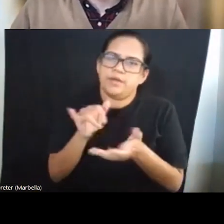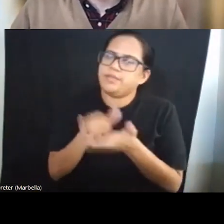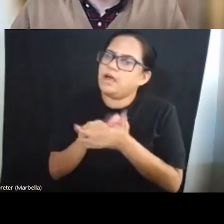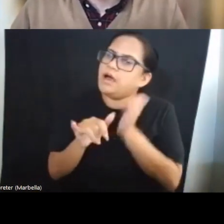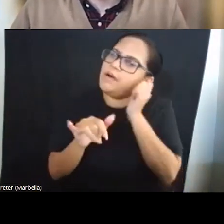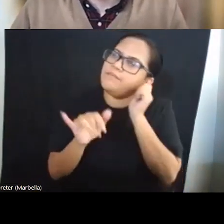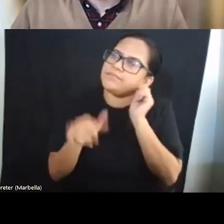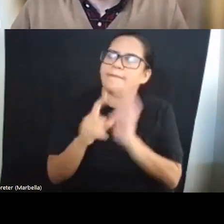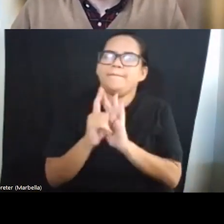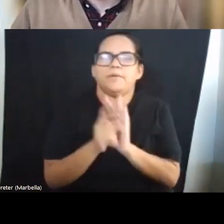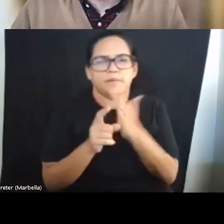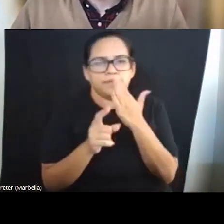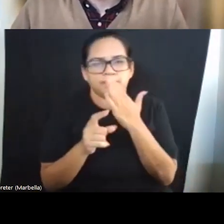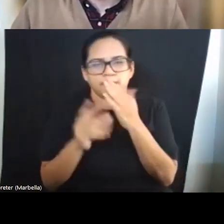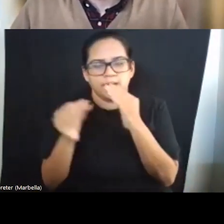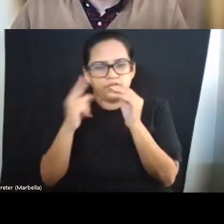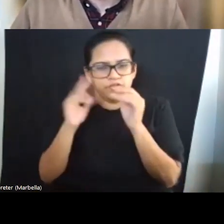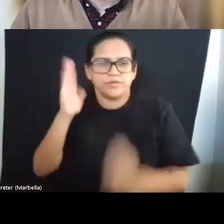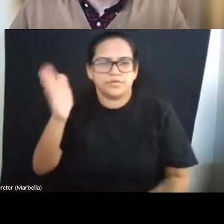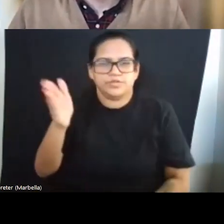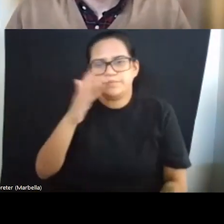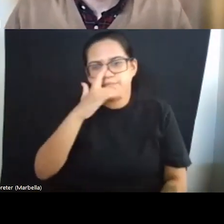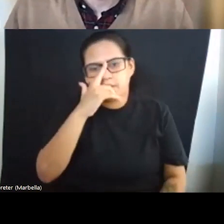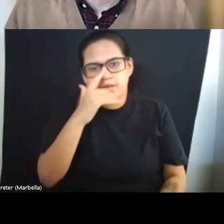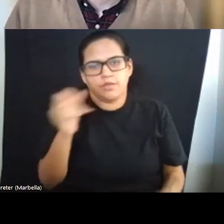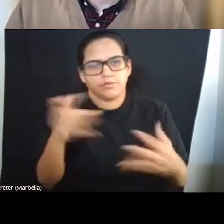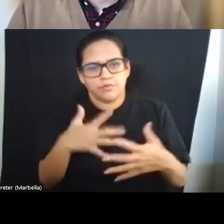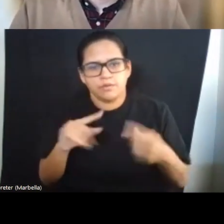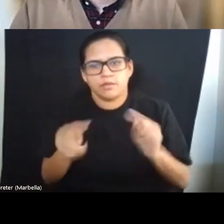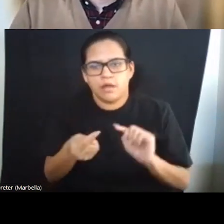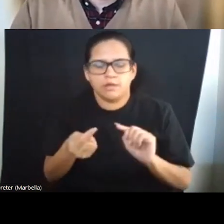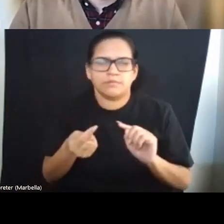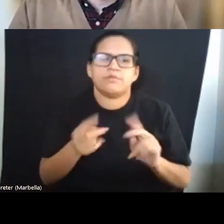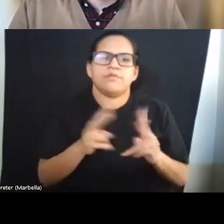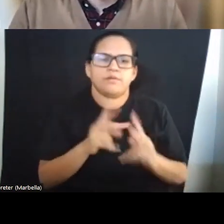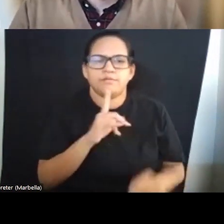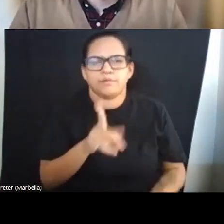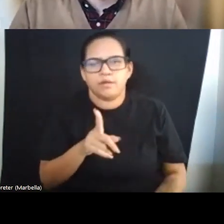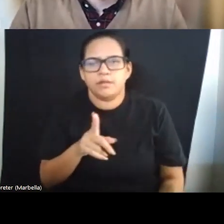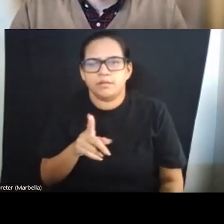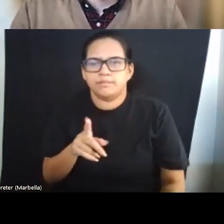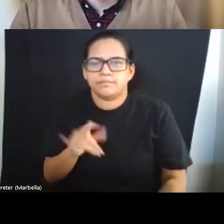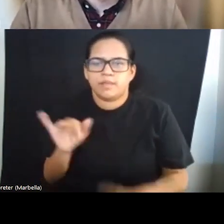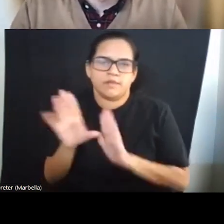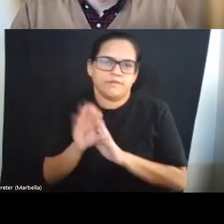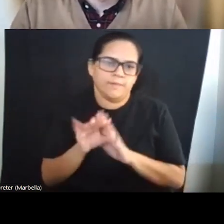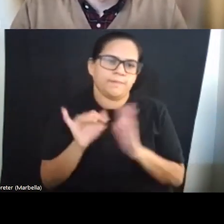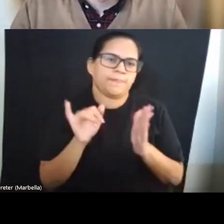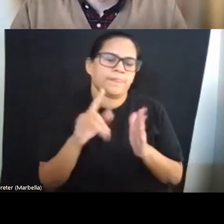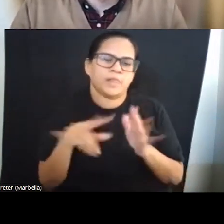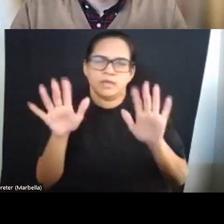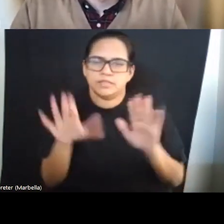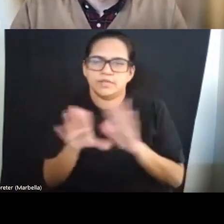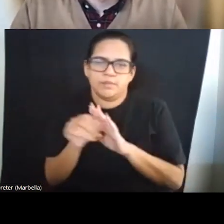the moment and for the near future, the threats, the harms are very real, as the film, the excellent film of